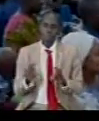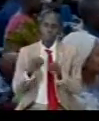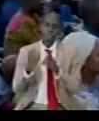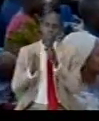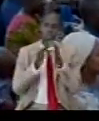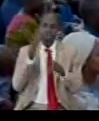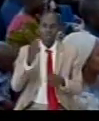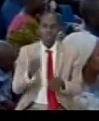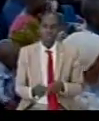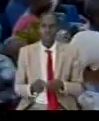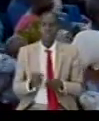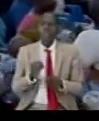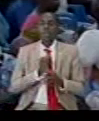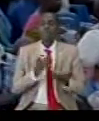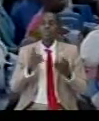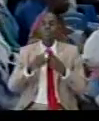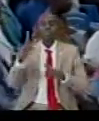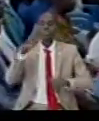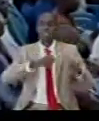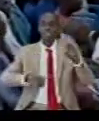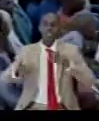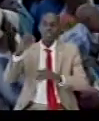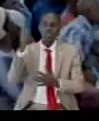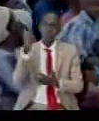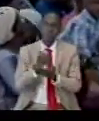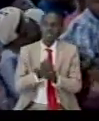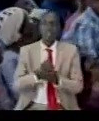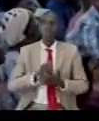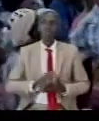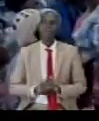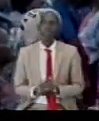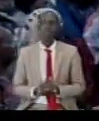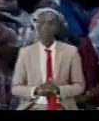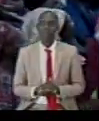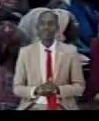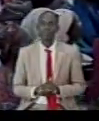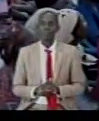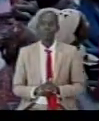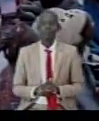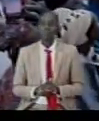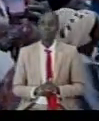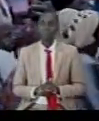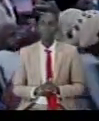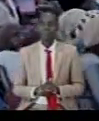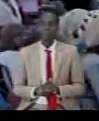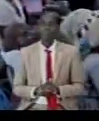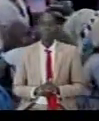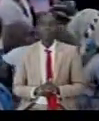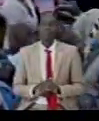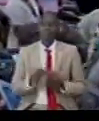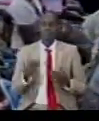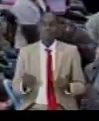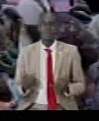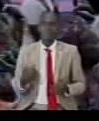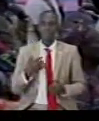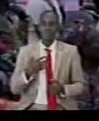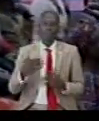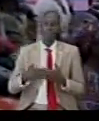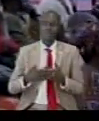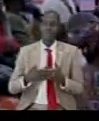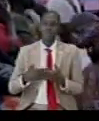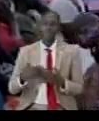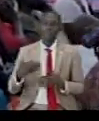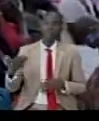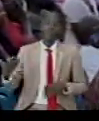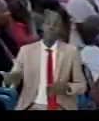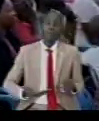Amen. Let me hear your amen. We now invite the Ondo State Choir